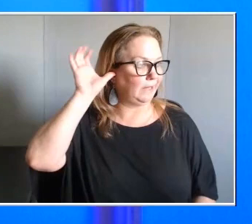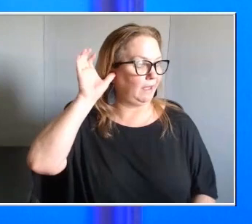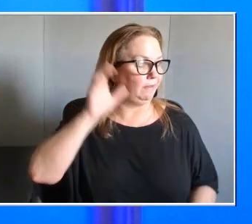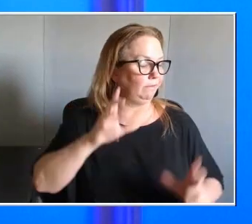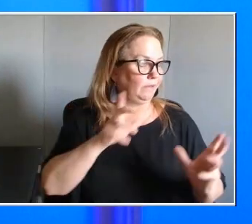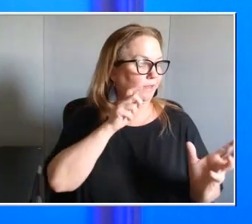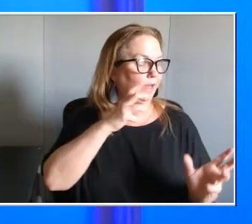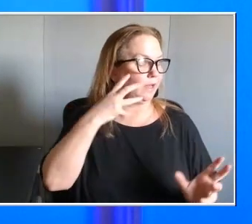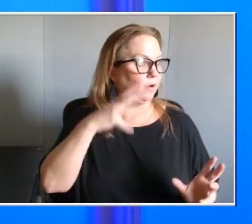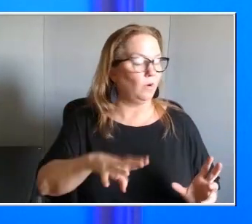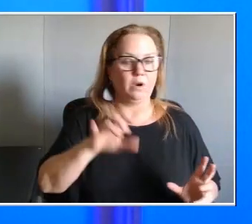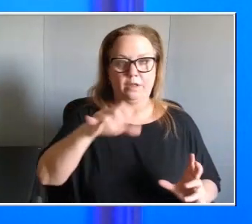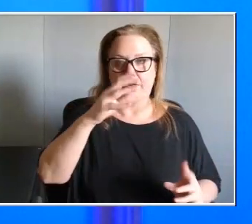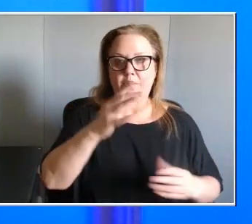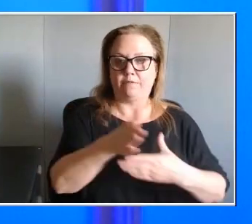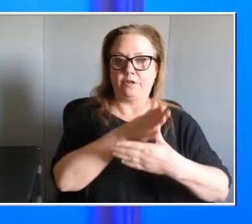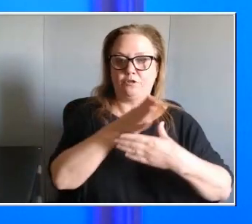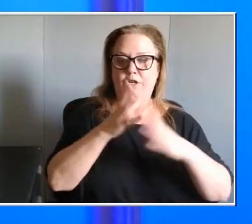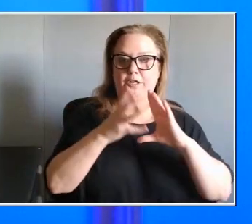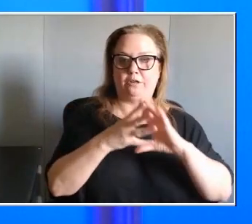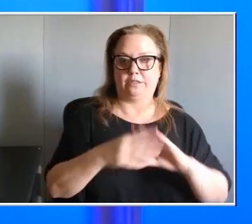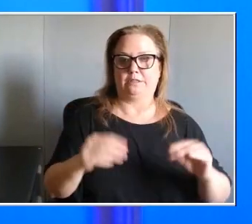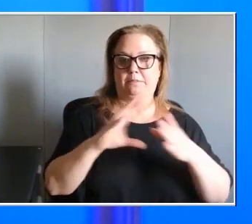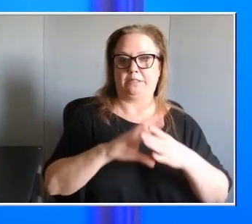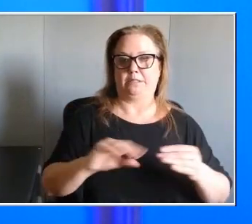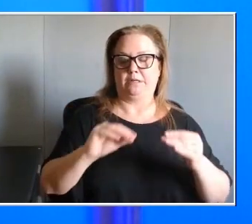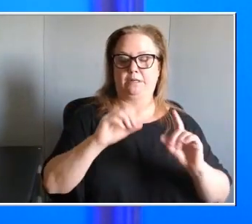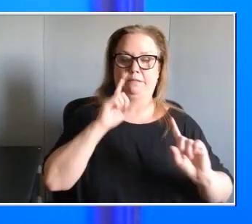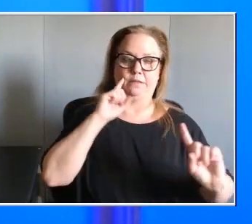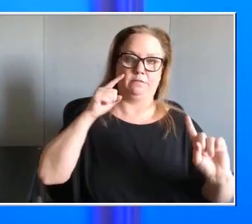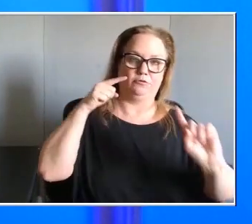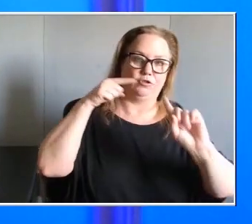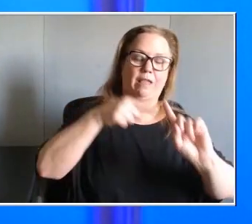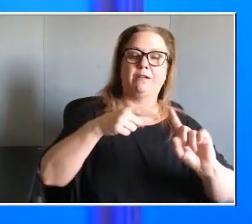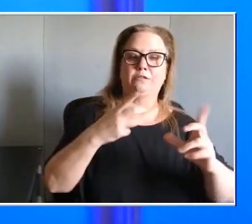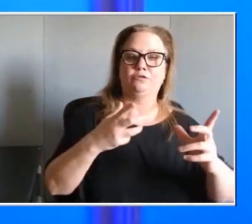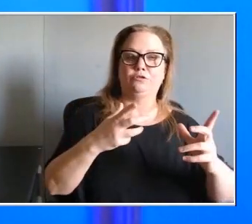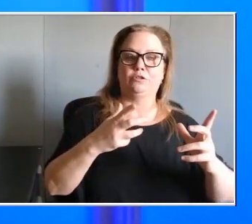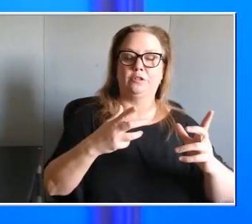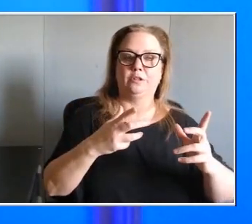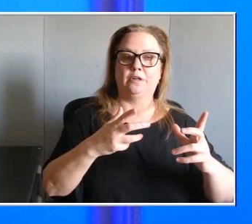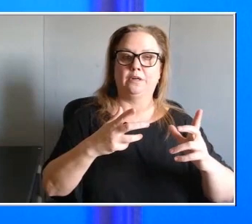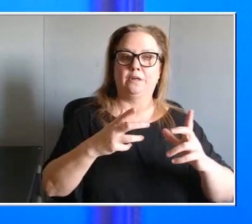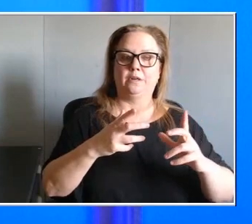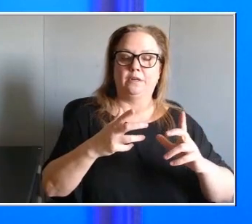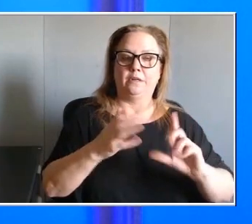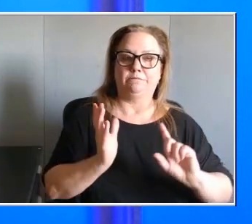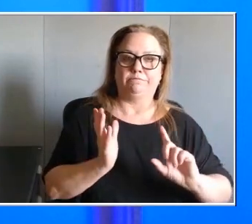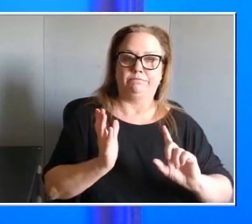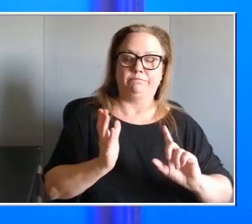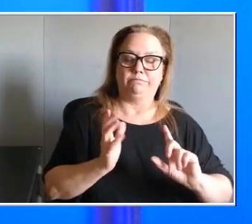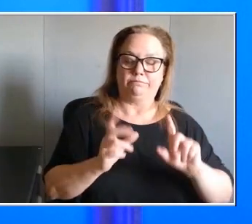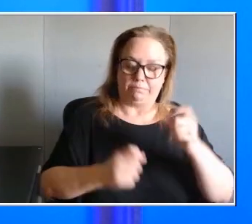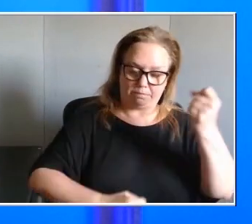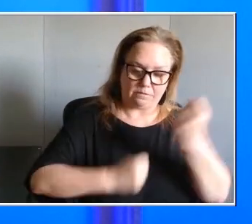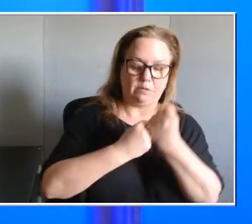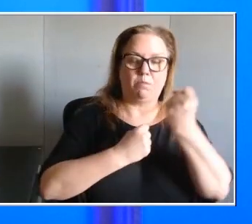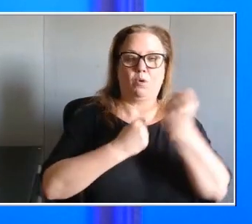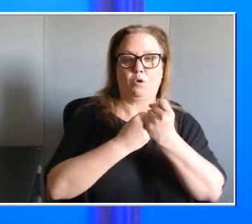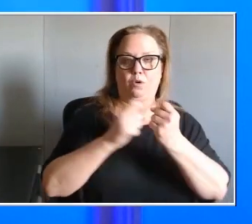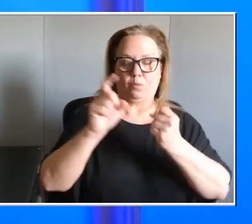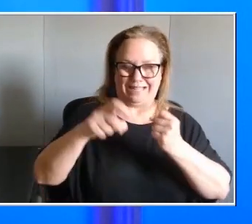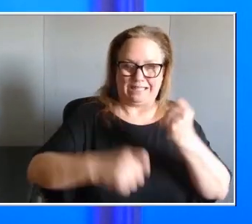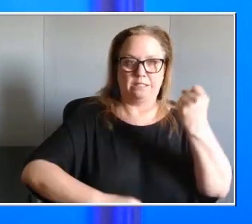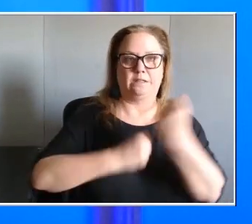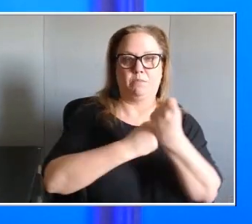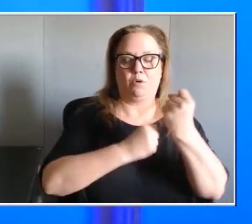lived experience with them. But I think most importantly, the main challenge we have is getting people to support the fact that we really need